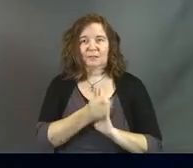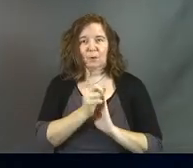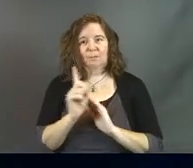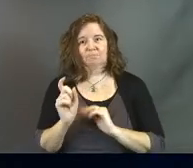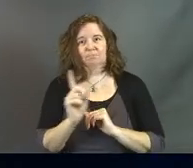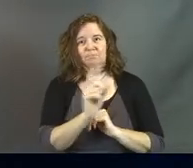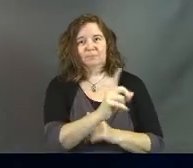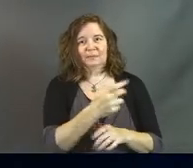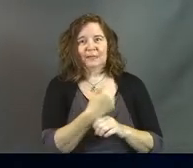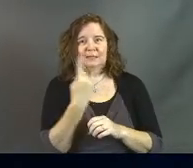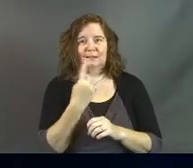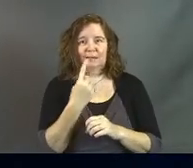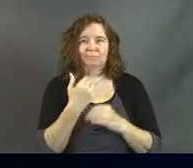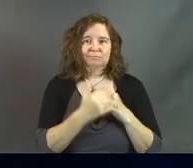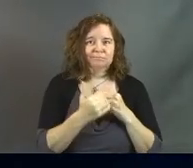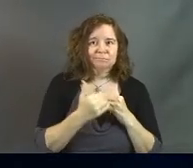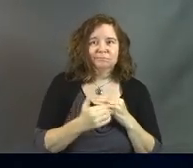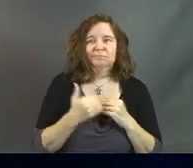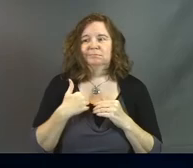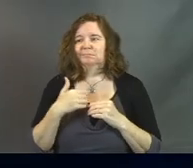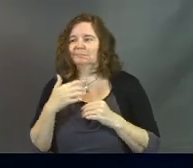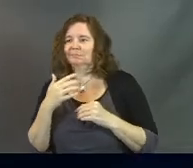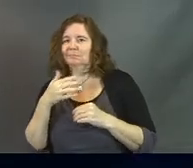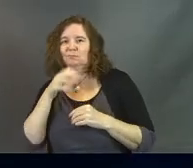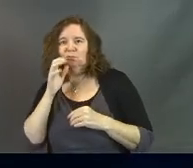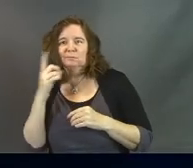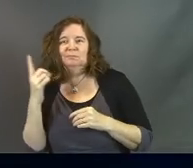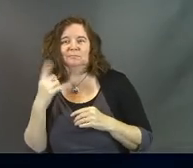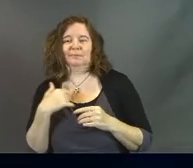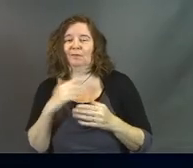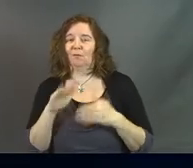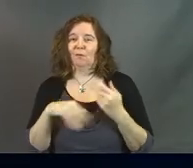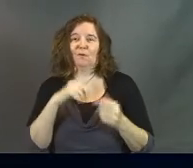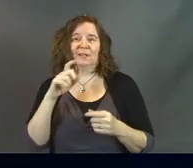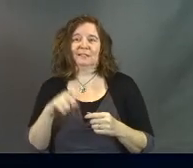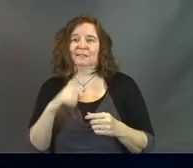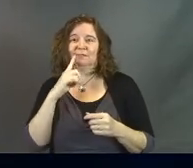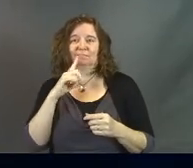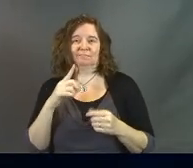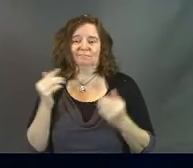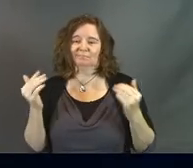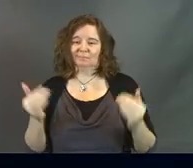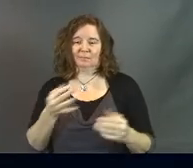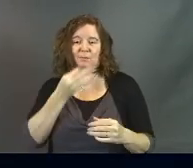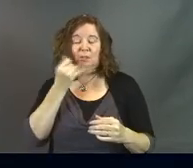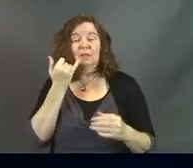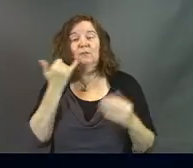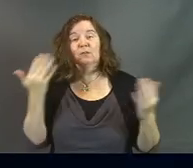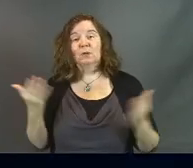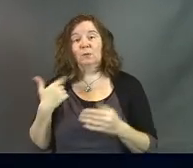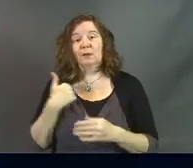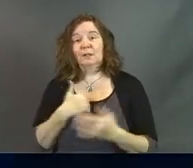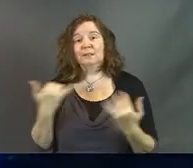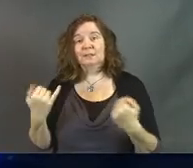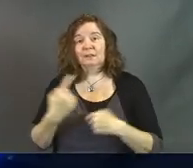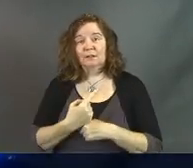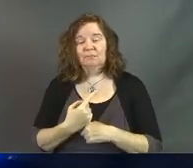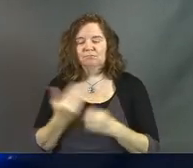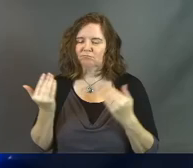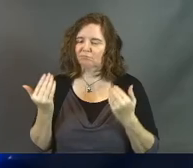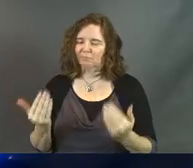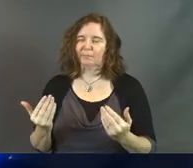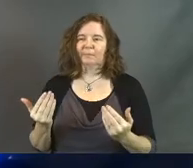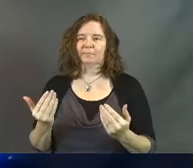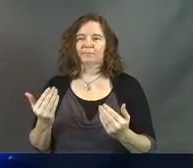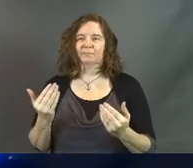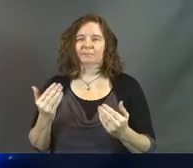To go grab something solid, something liquid. That's all that's needed to partake in communion. If you are here with us today, go